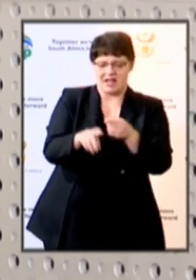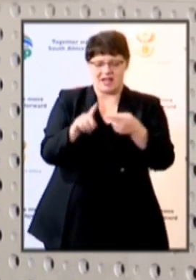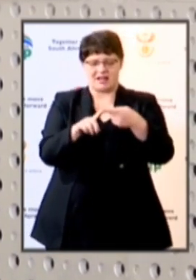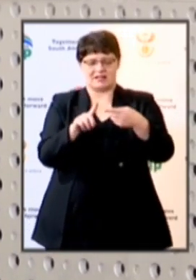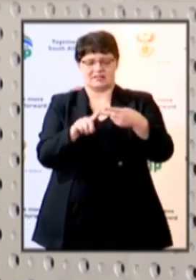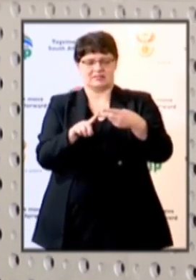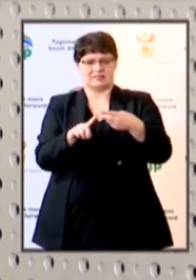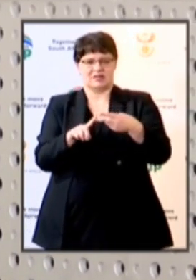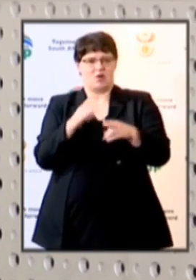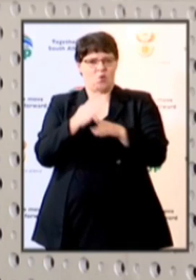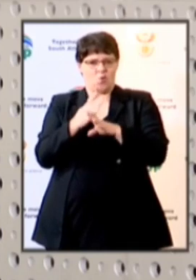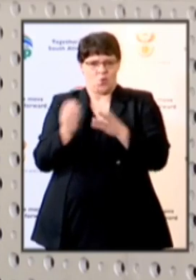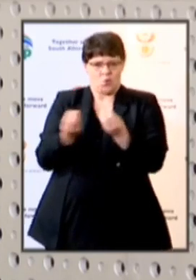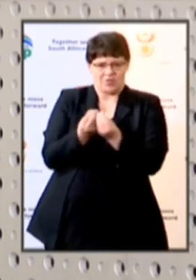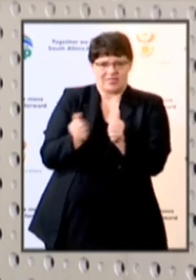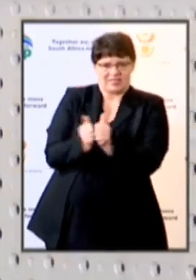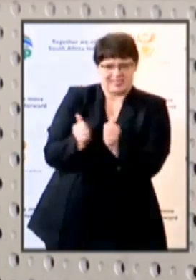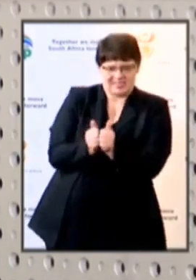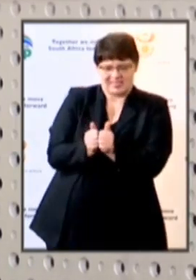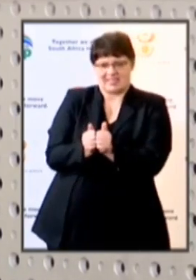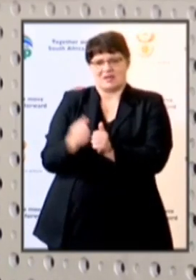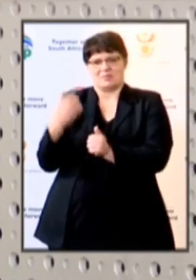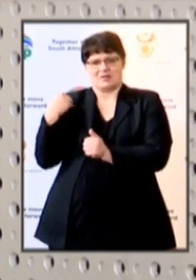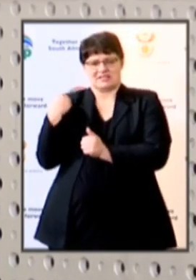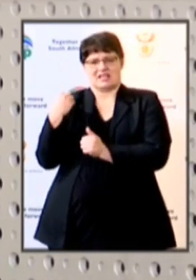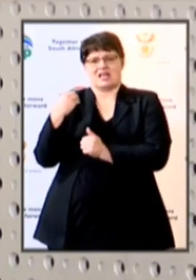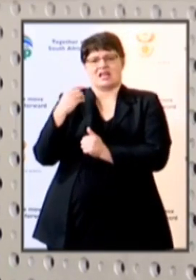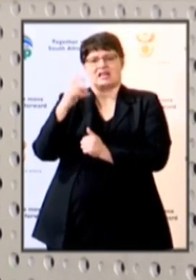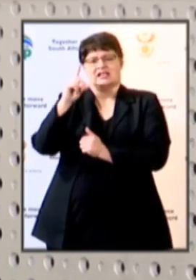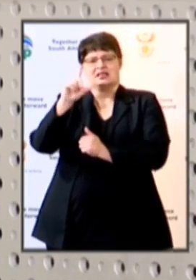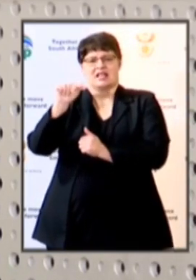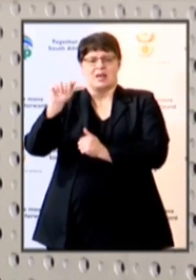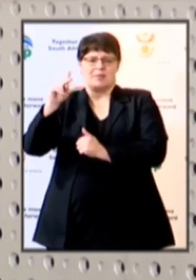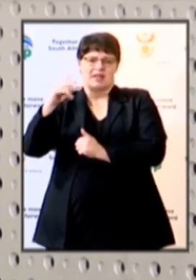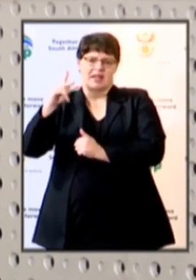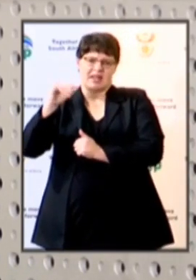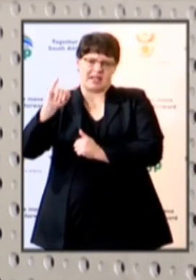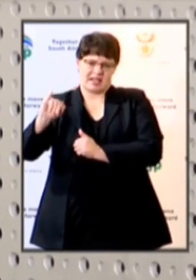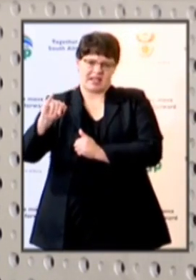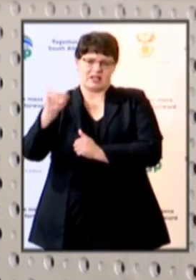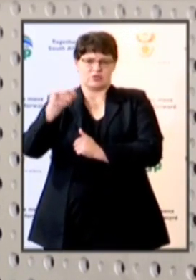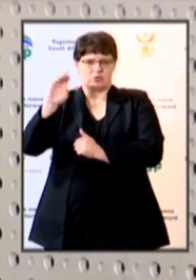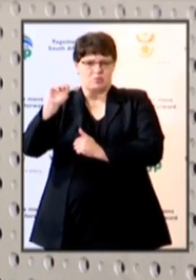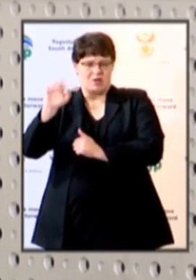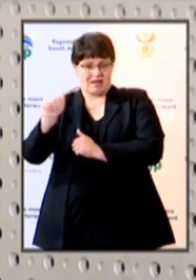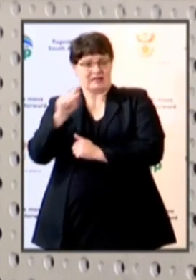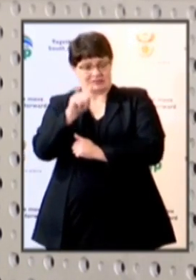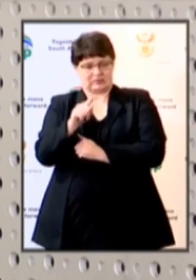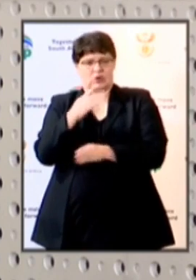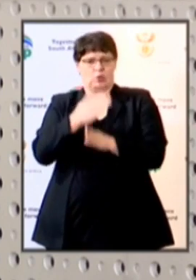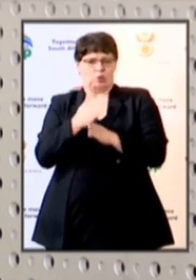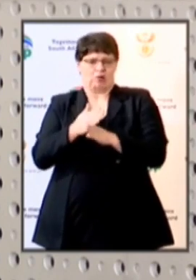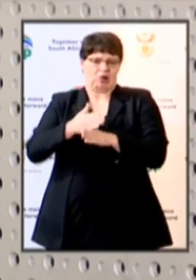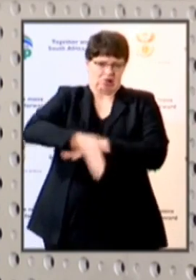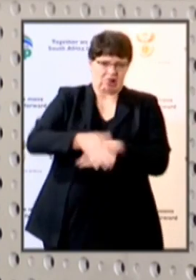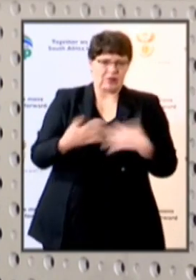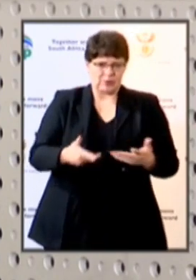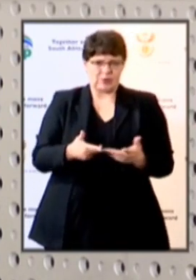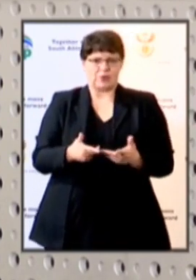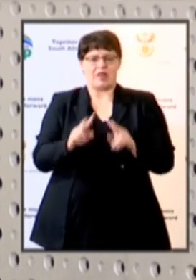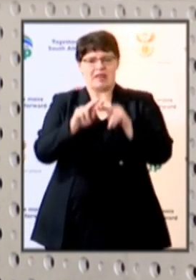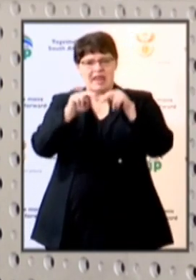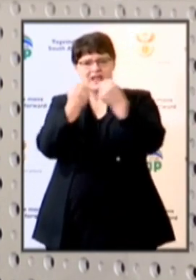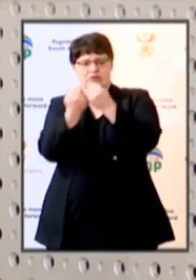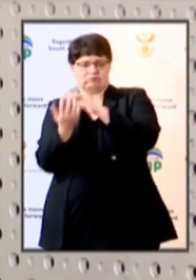my colleagues, Minister Dlamini-Zuma, who's leading the work around the national disaster that has been